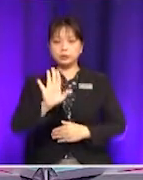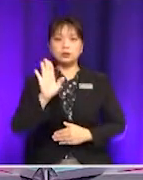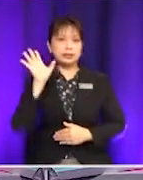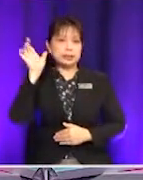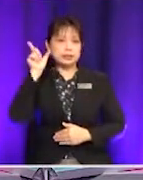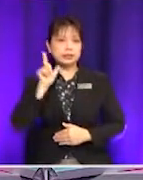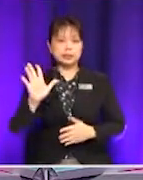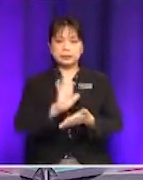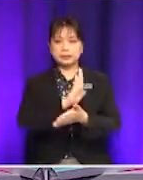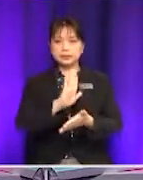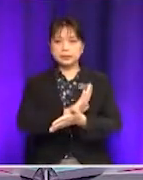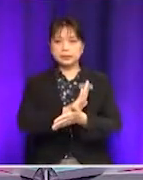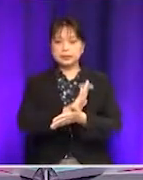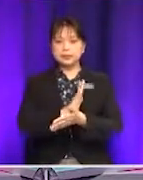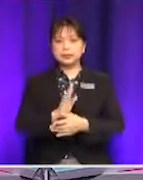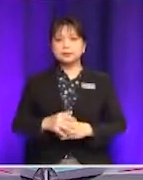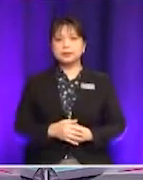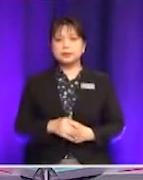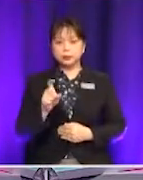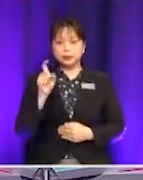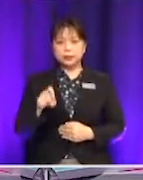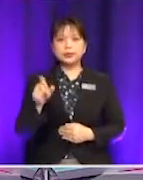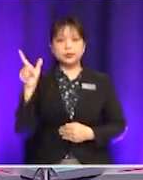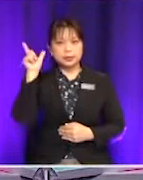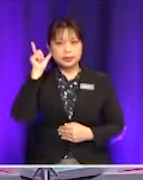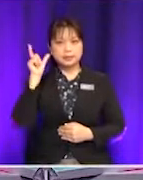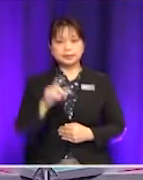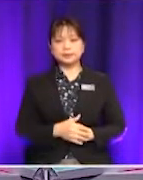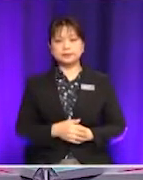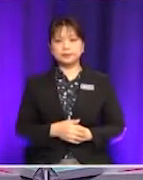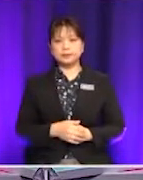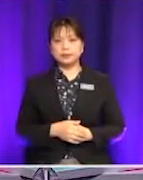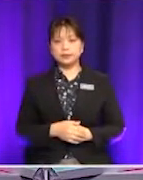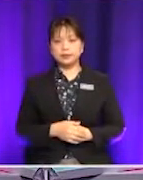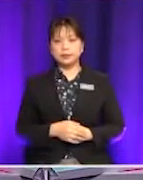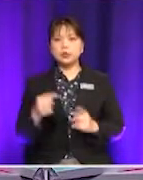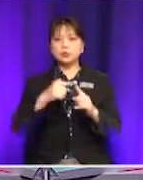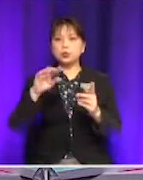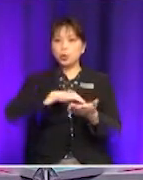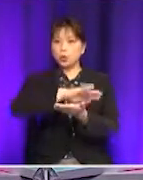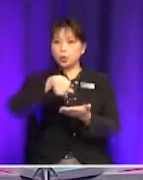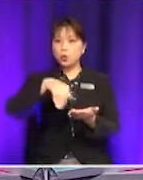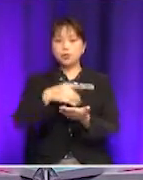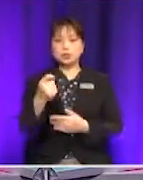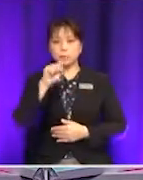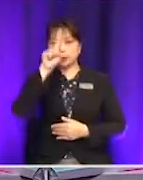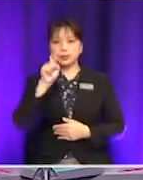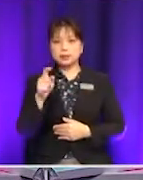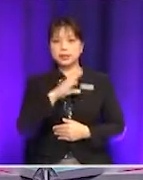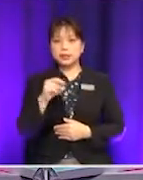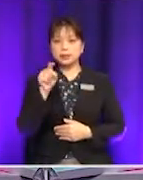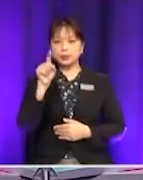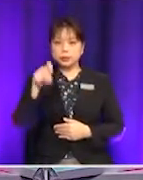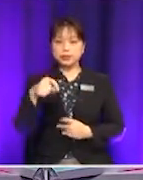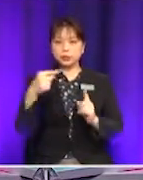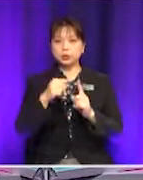as the first part, Shafiqa, where they need to listen to all the questions and they need to be ready